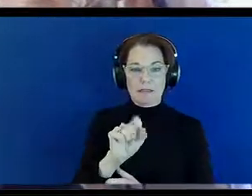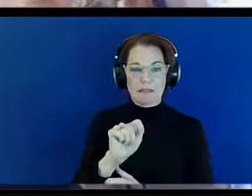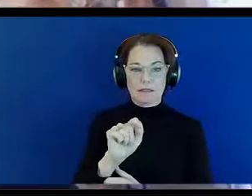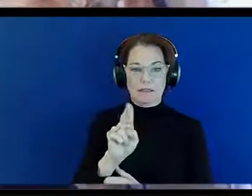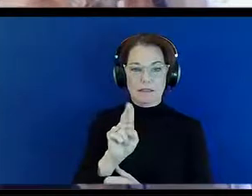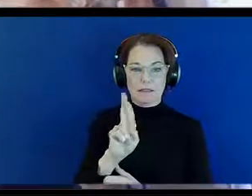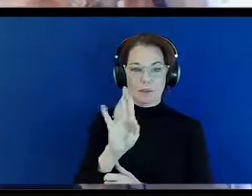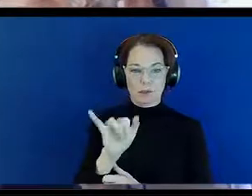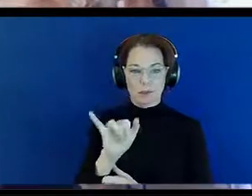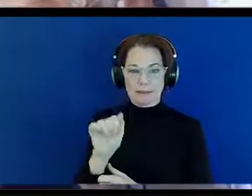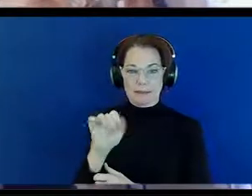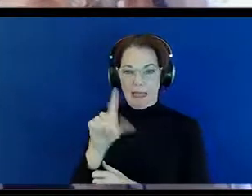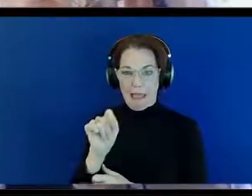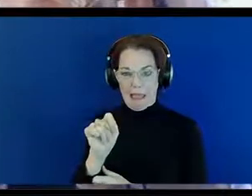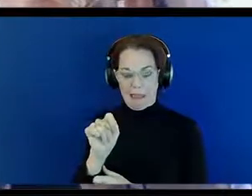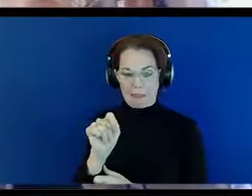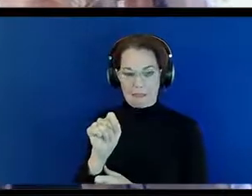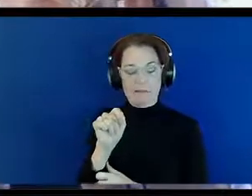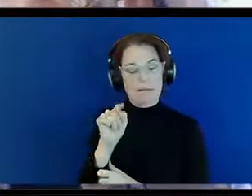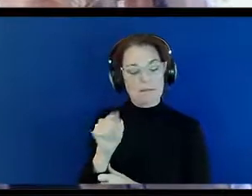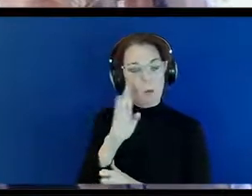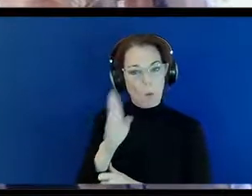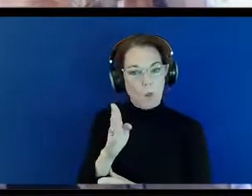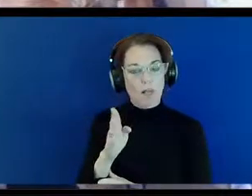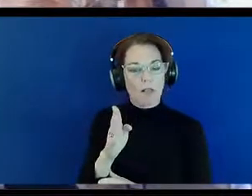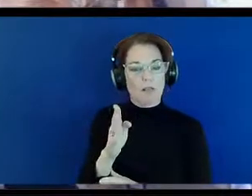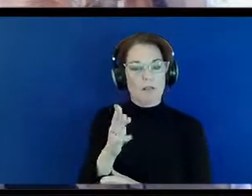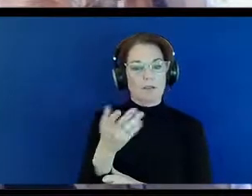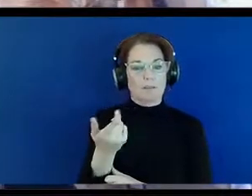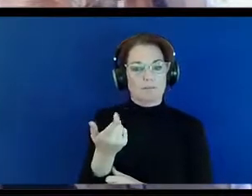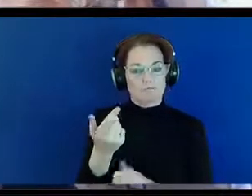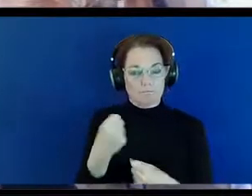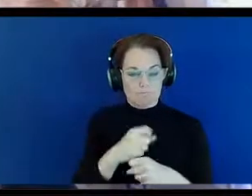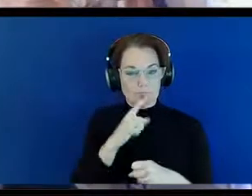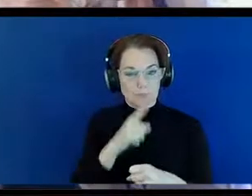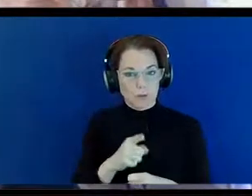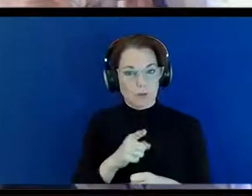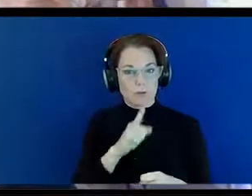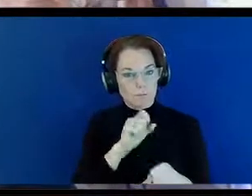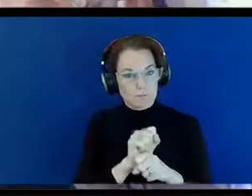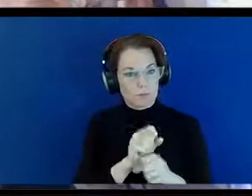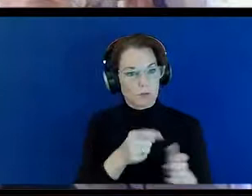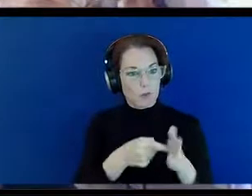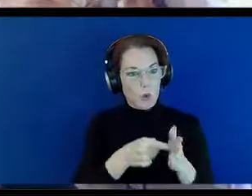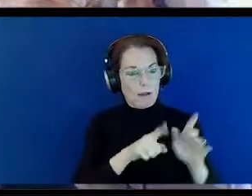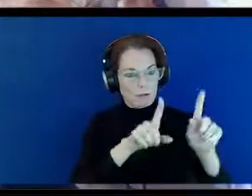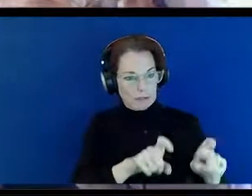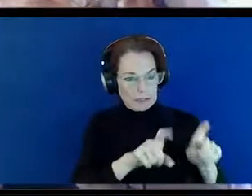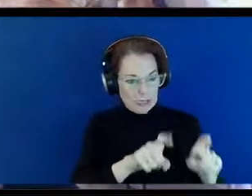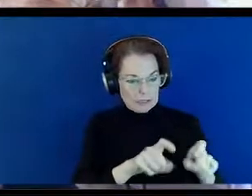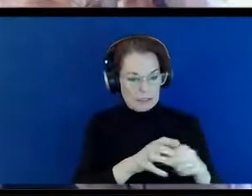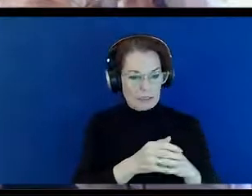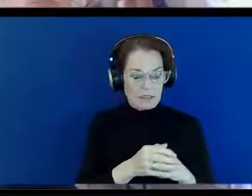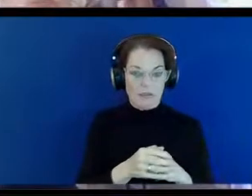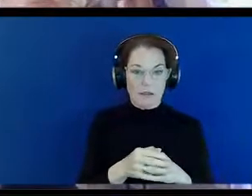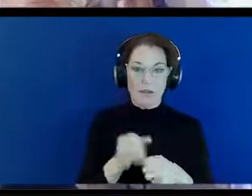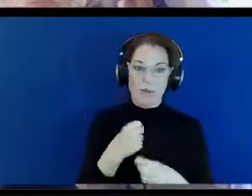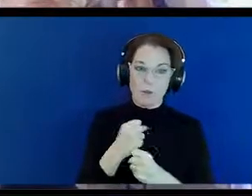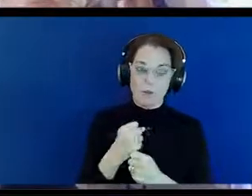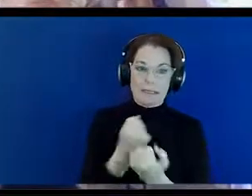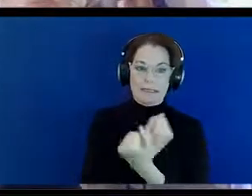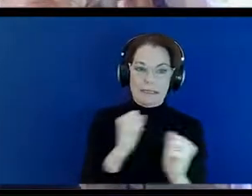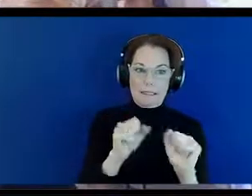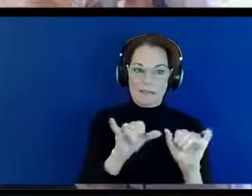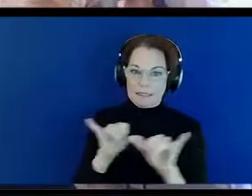would require these gaps between real-world use and current testing to be accounted for and would finally make the safety standard